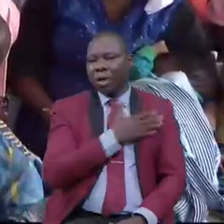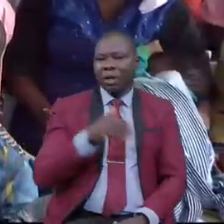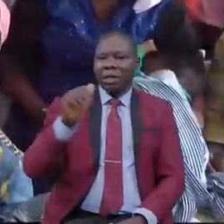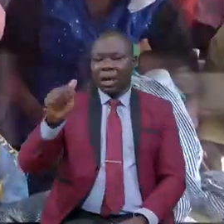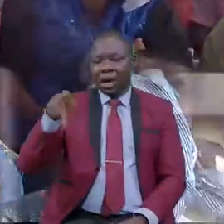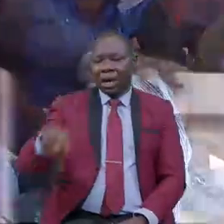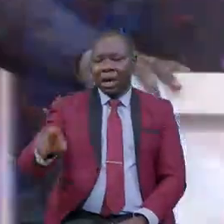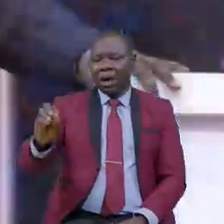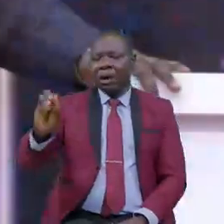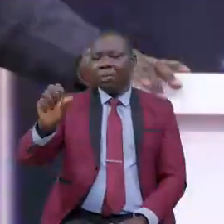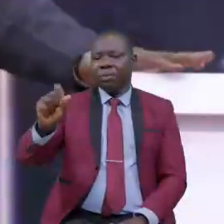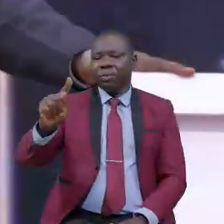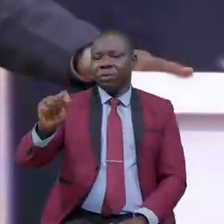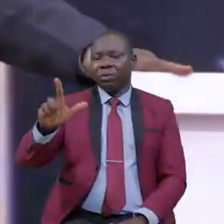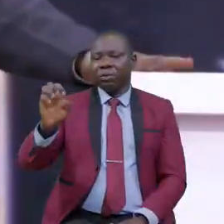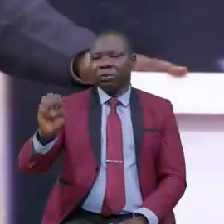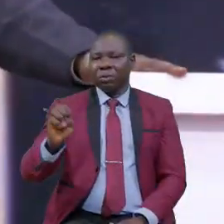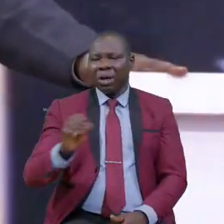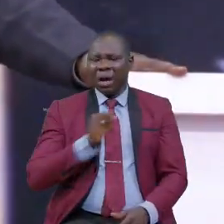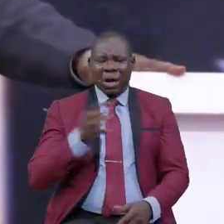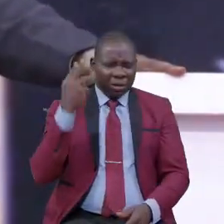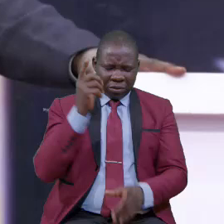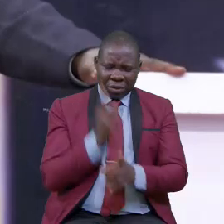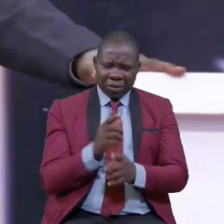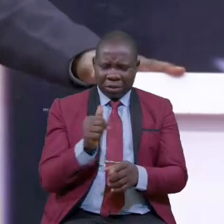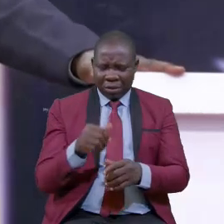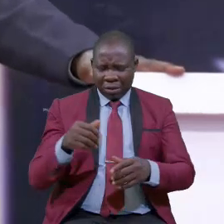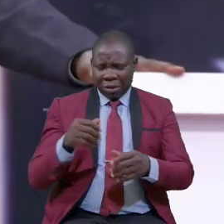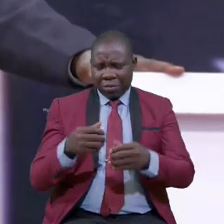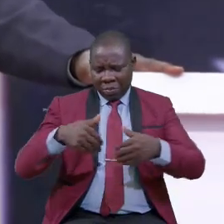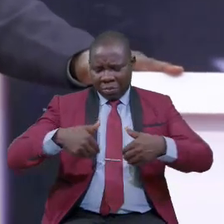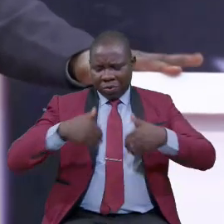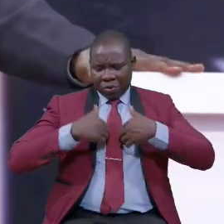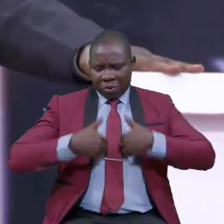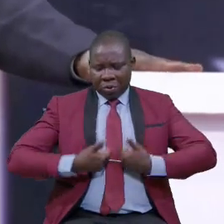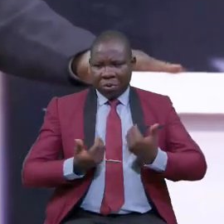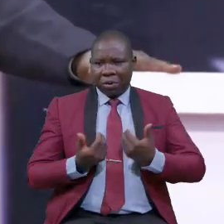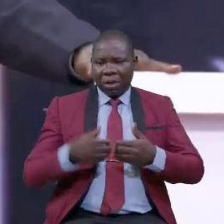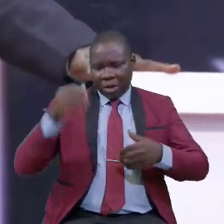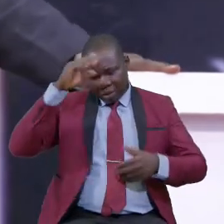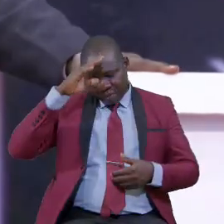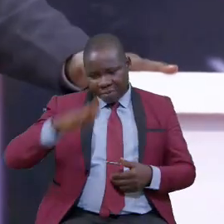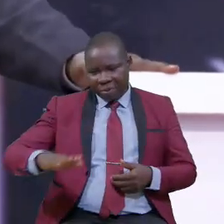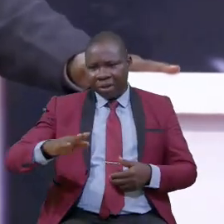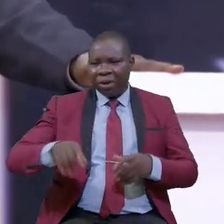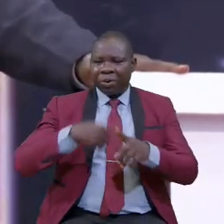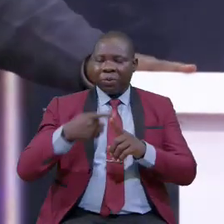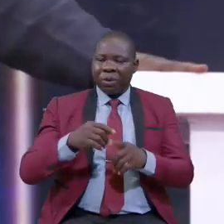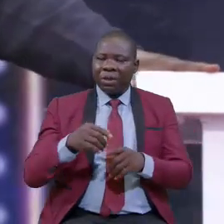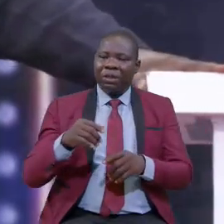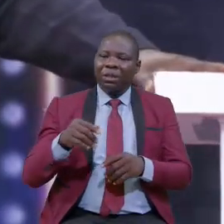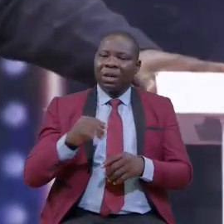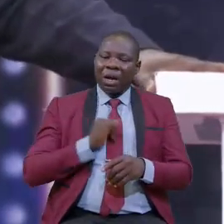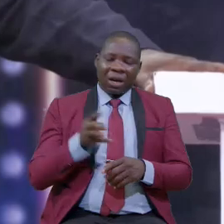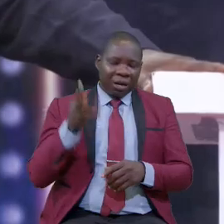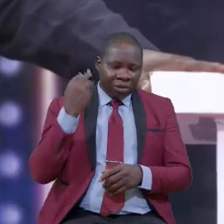ask me me born again I say born again I'm born already what do you mean about been born again and eventually